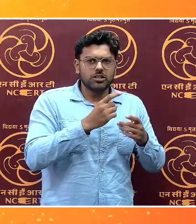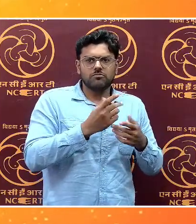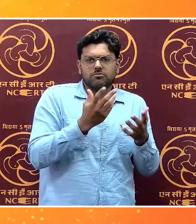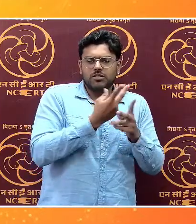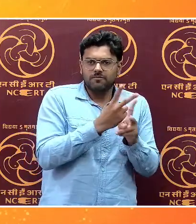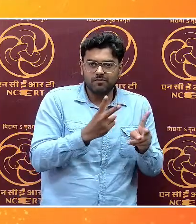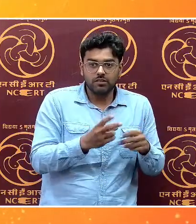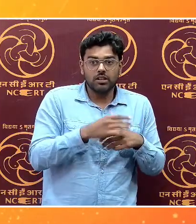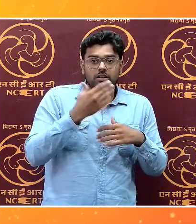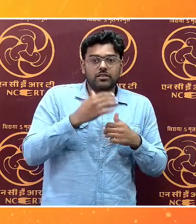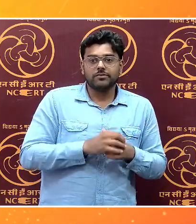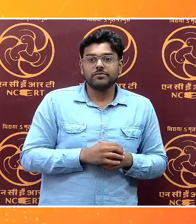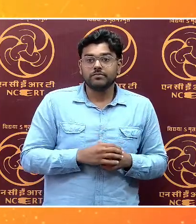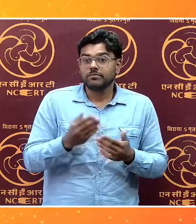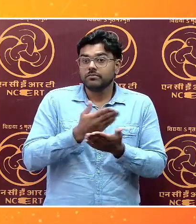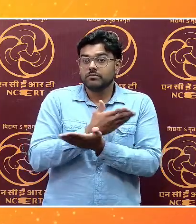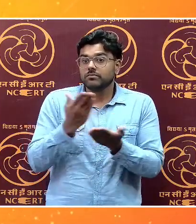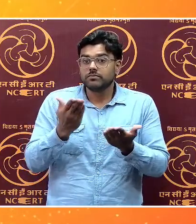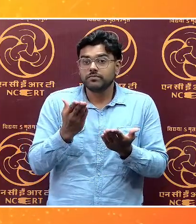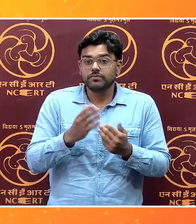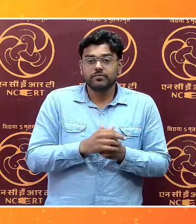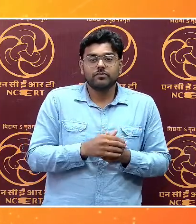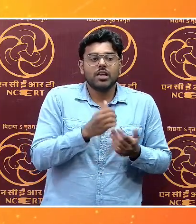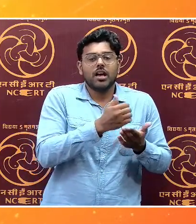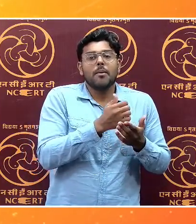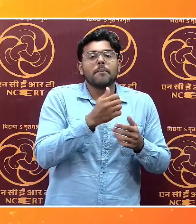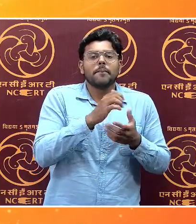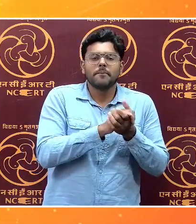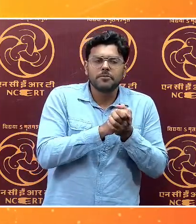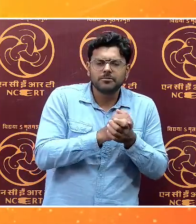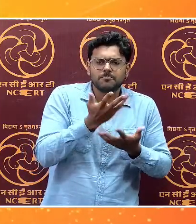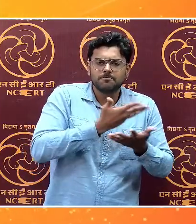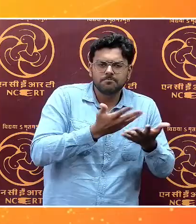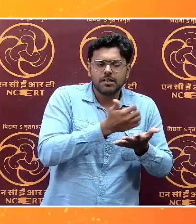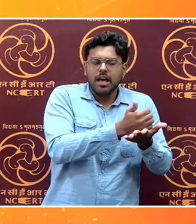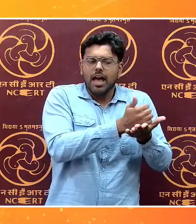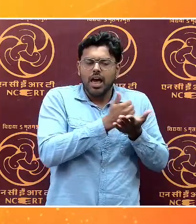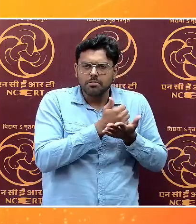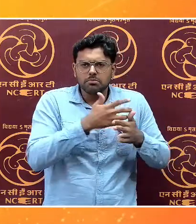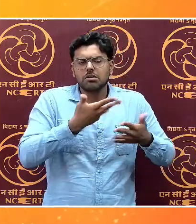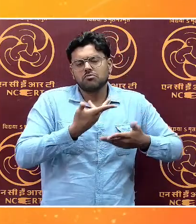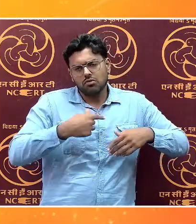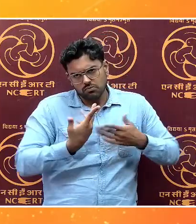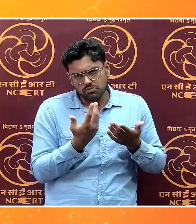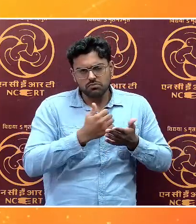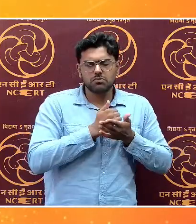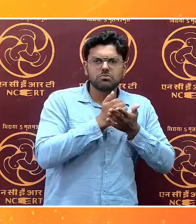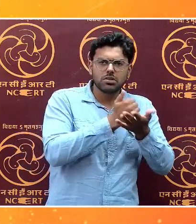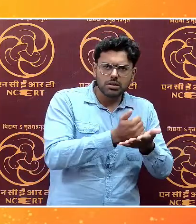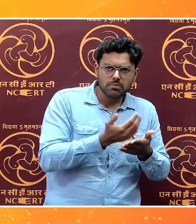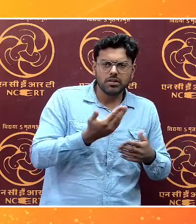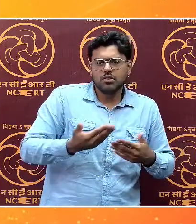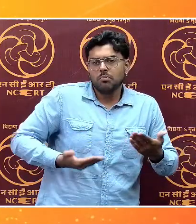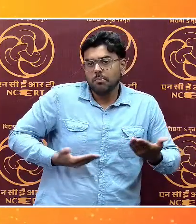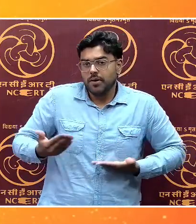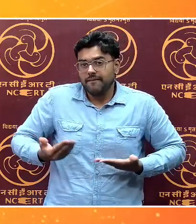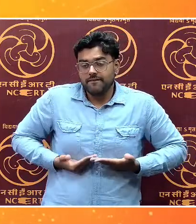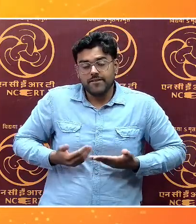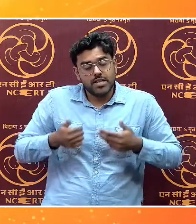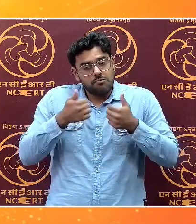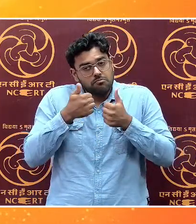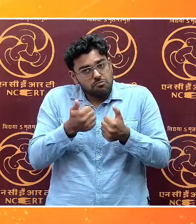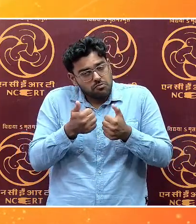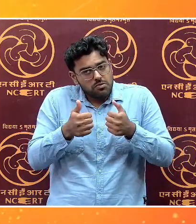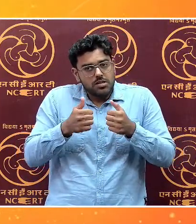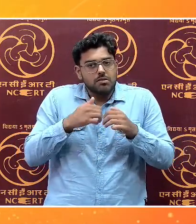then you will get help from them, you will help them, and you will behave in a good way